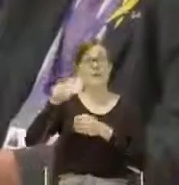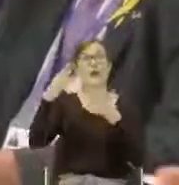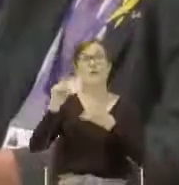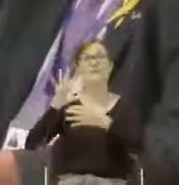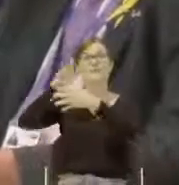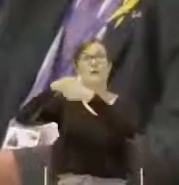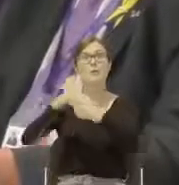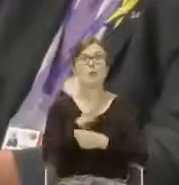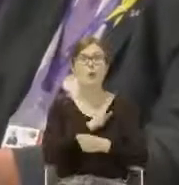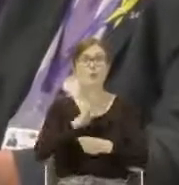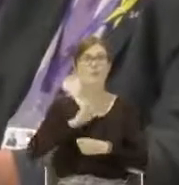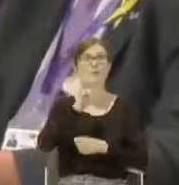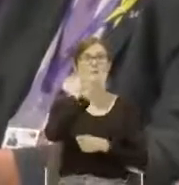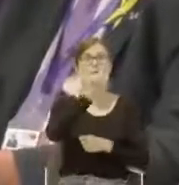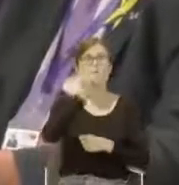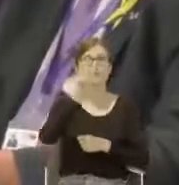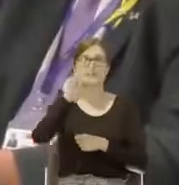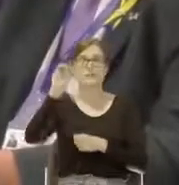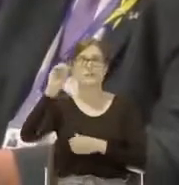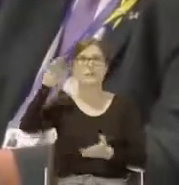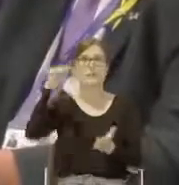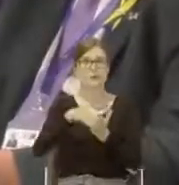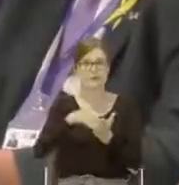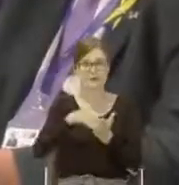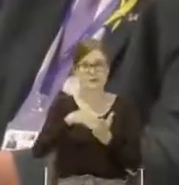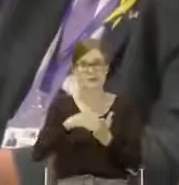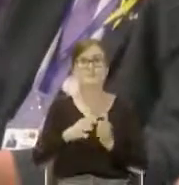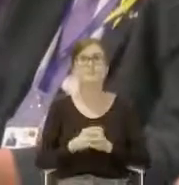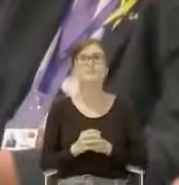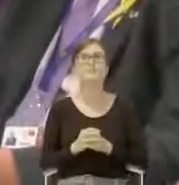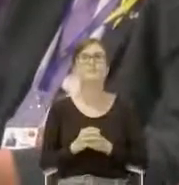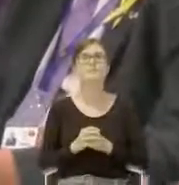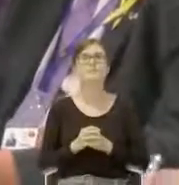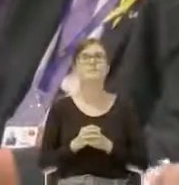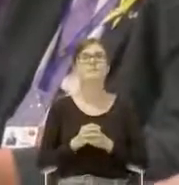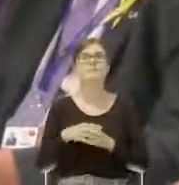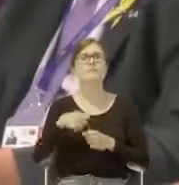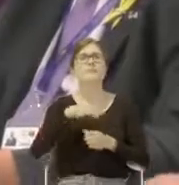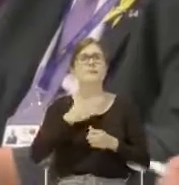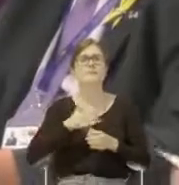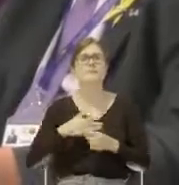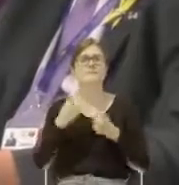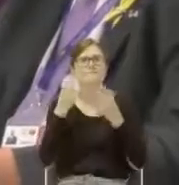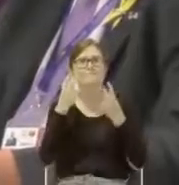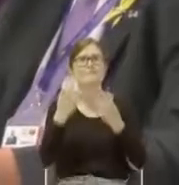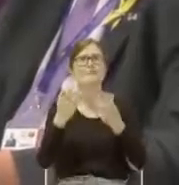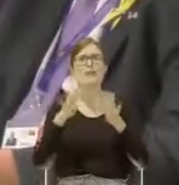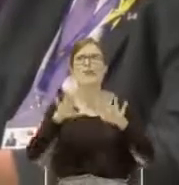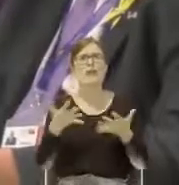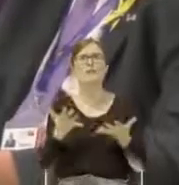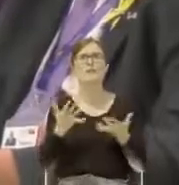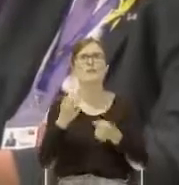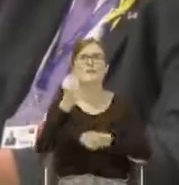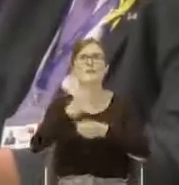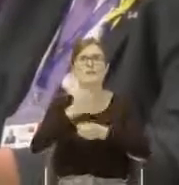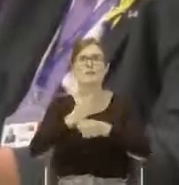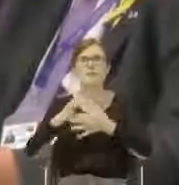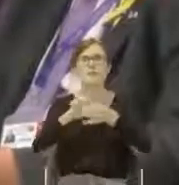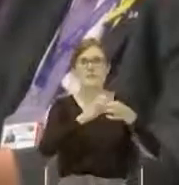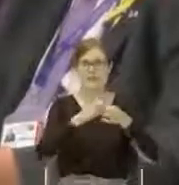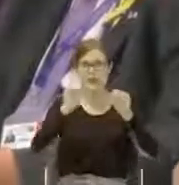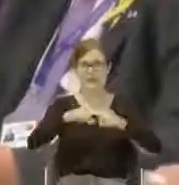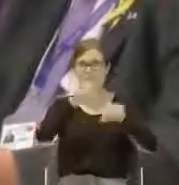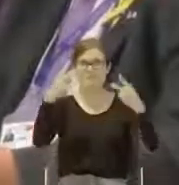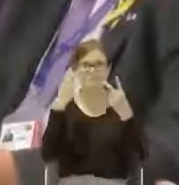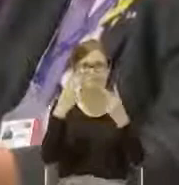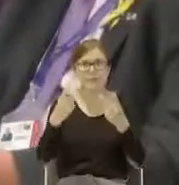needs. So this forum actually builds upon the momentum of the high-level meeting of the UN General Assembly on the